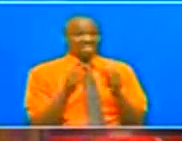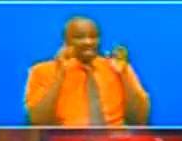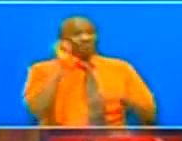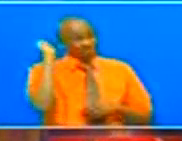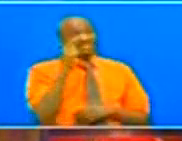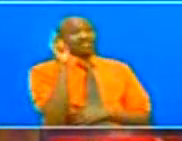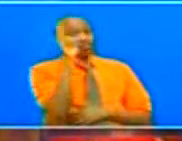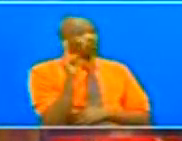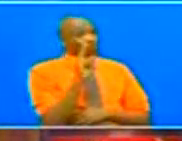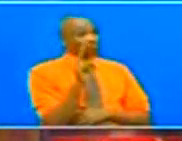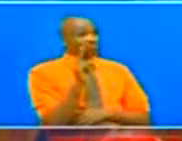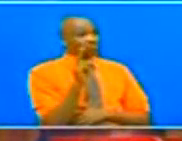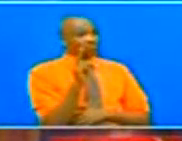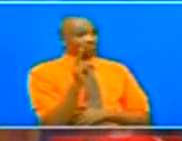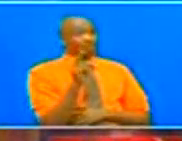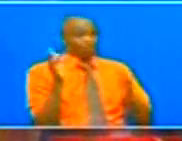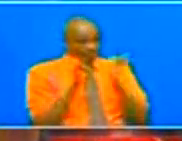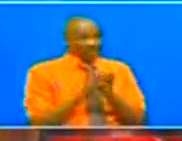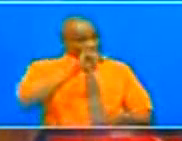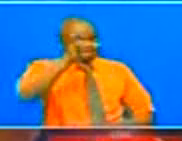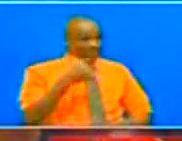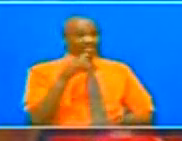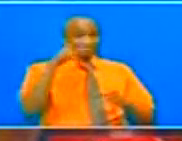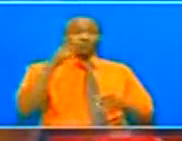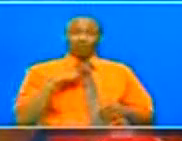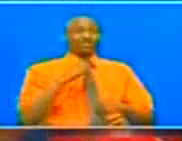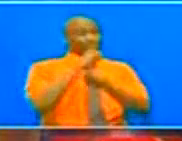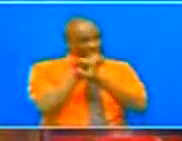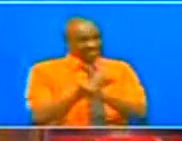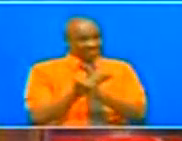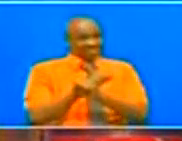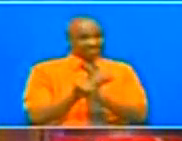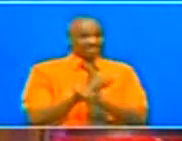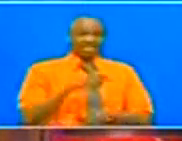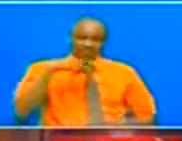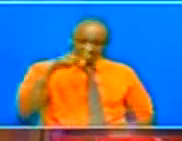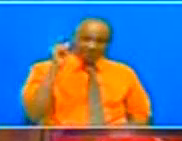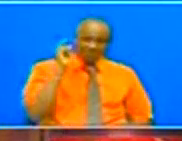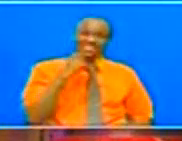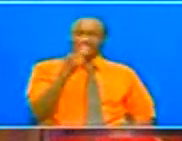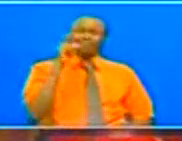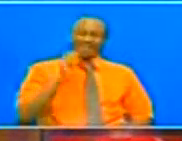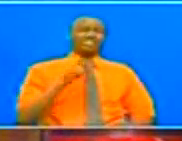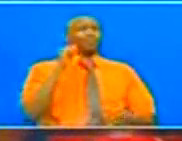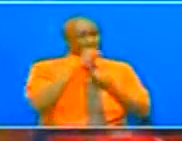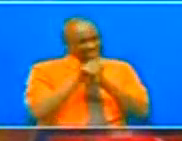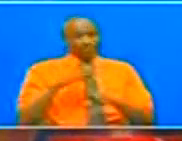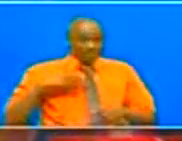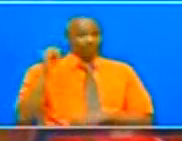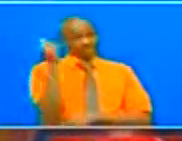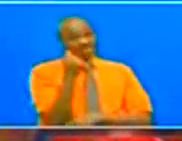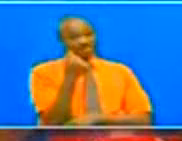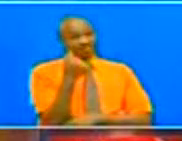Uhuru Kenyatta and the Jubilee administration wants to safeguard, he has sworn to protect the lives and the property of the people of